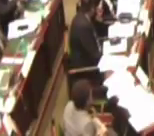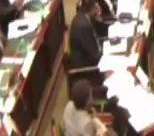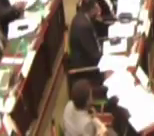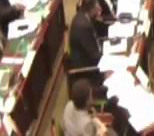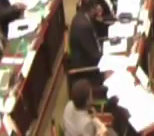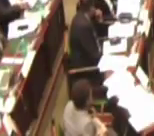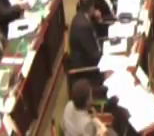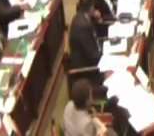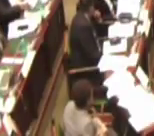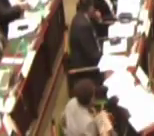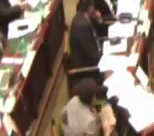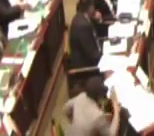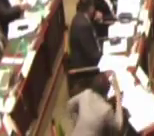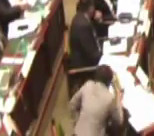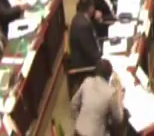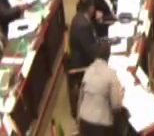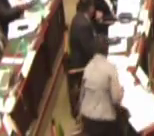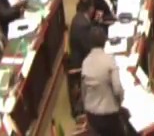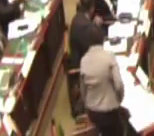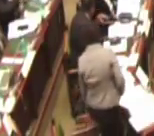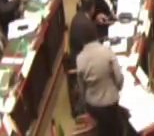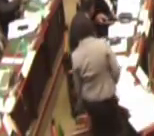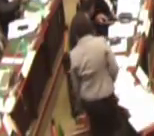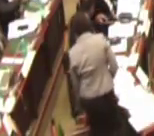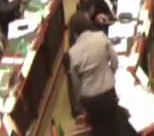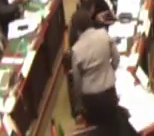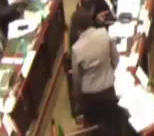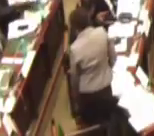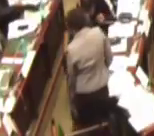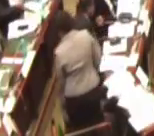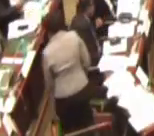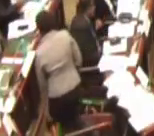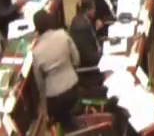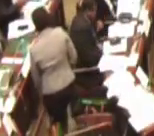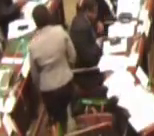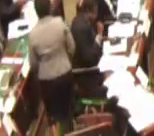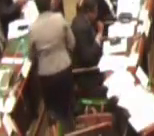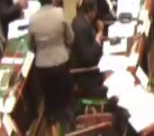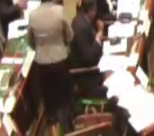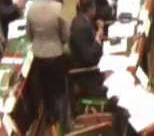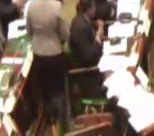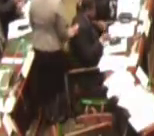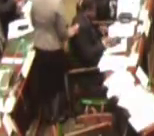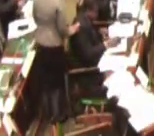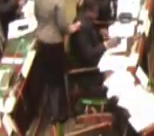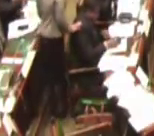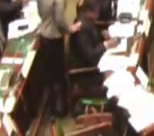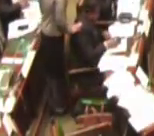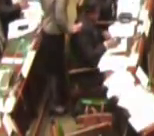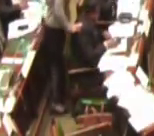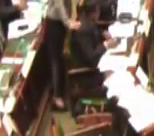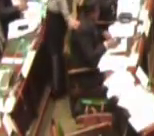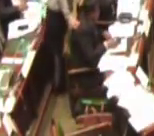Honourable members, I give the floor to the Honourable Asheri Renaud. You have the floor, sir. Thank